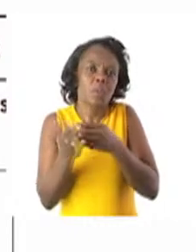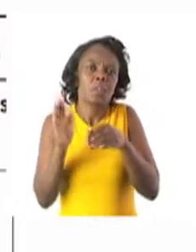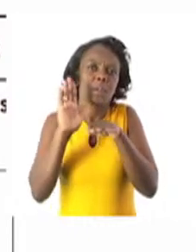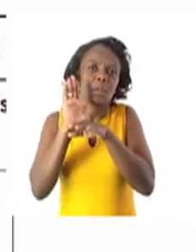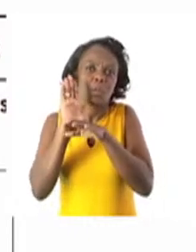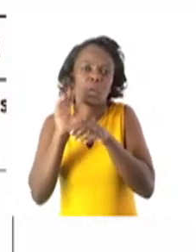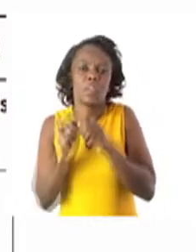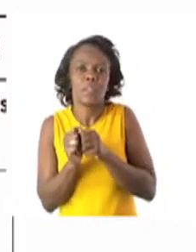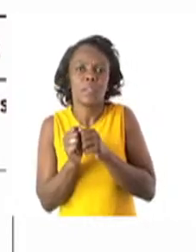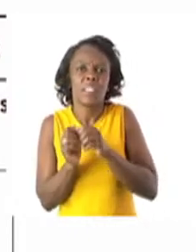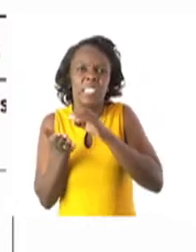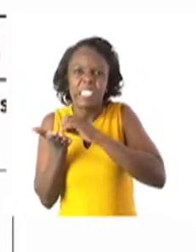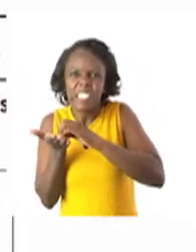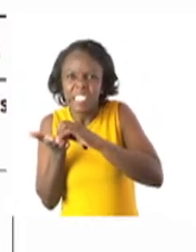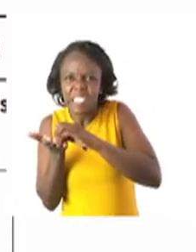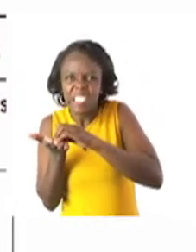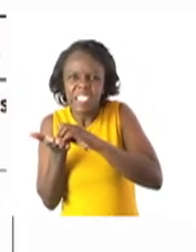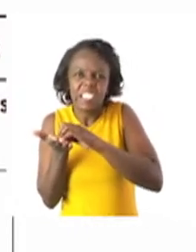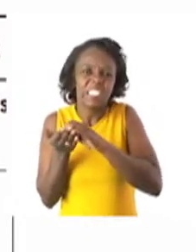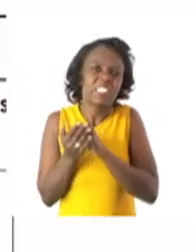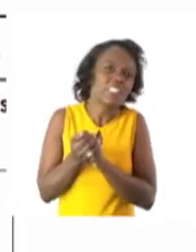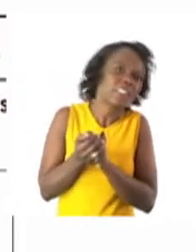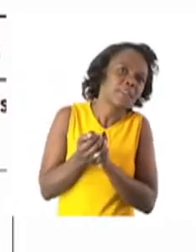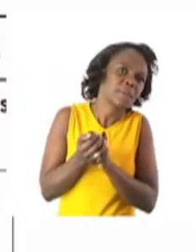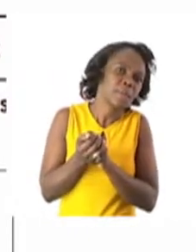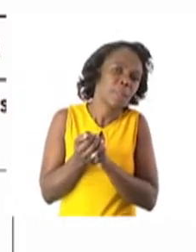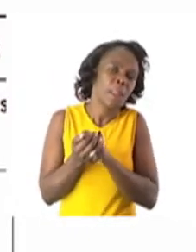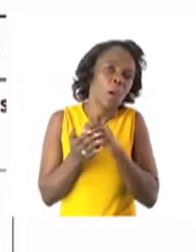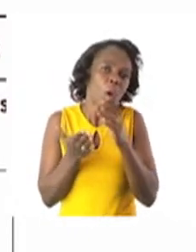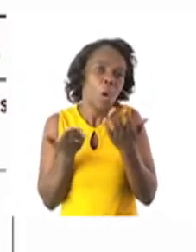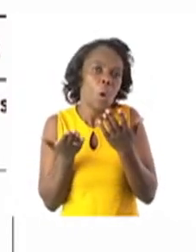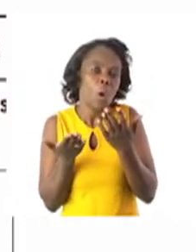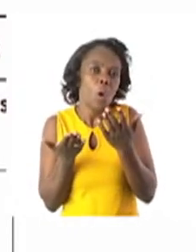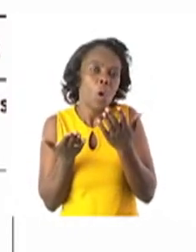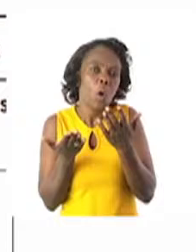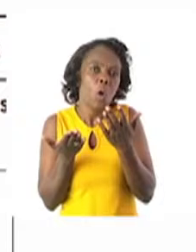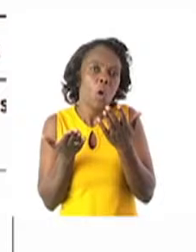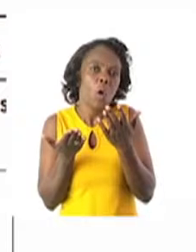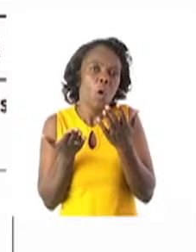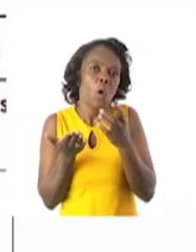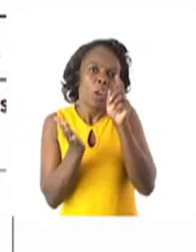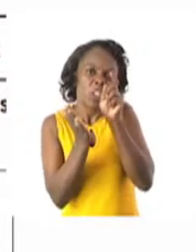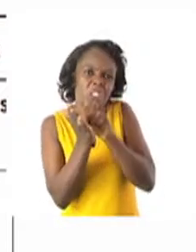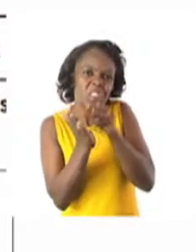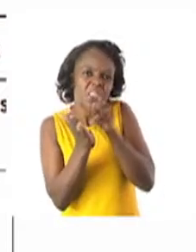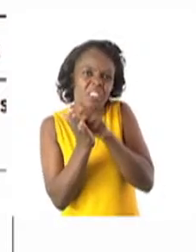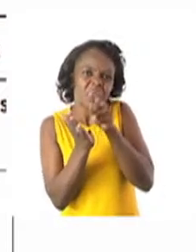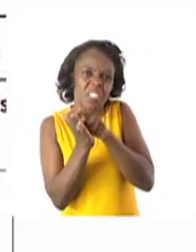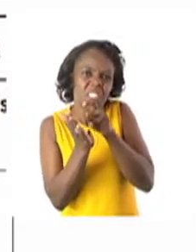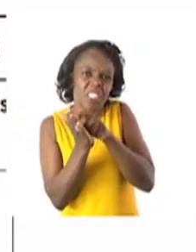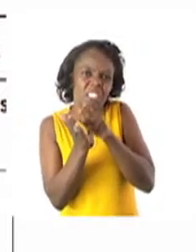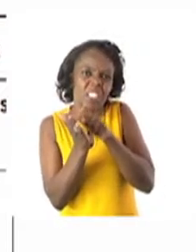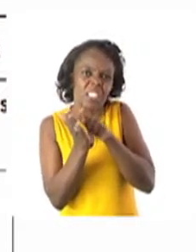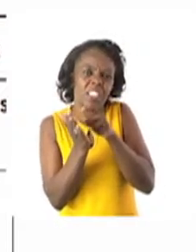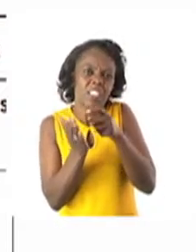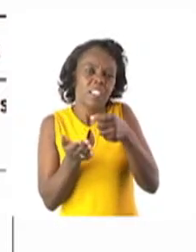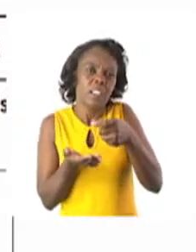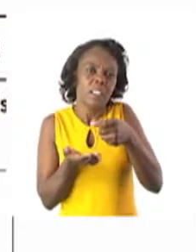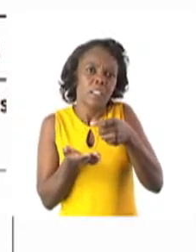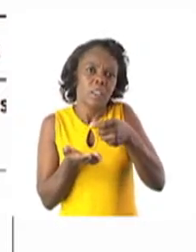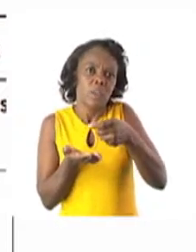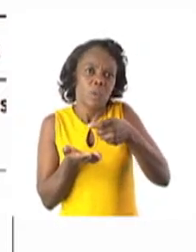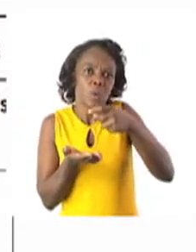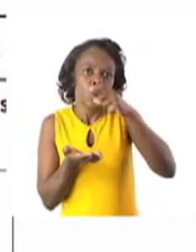or opt fruit. A is bigger, or I can